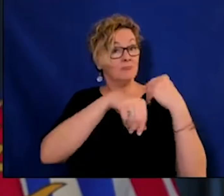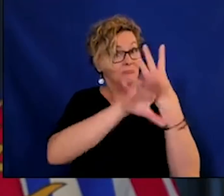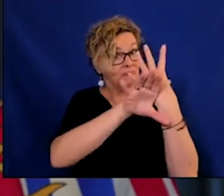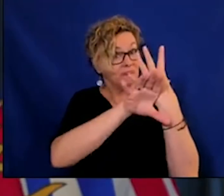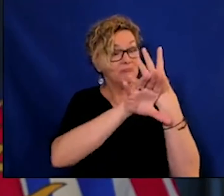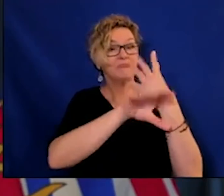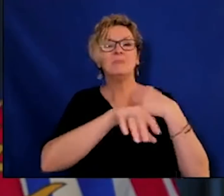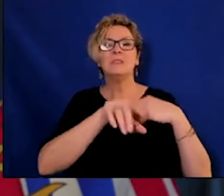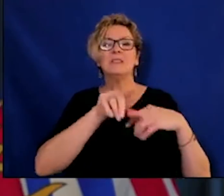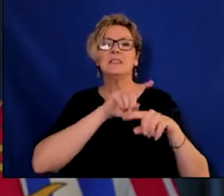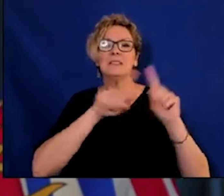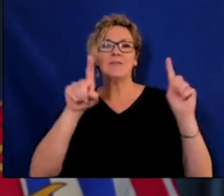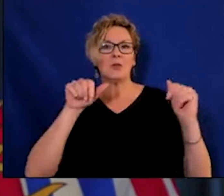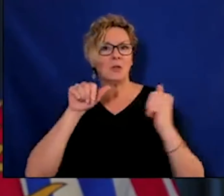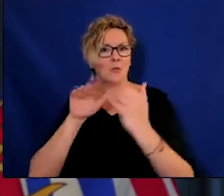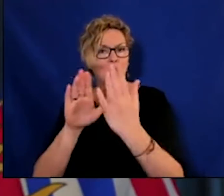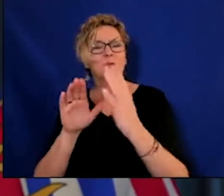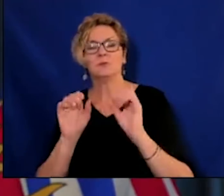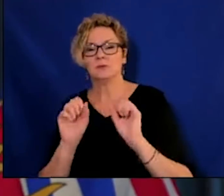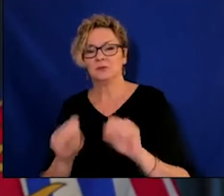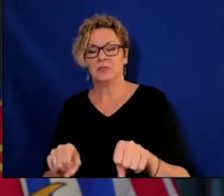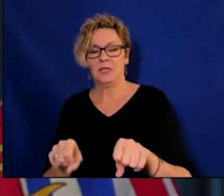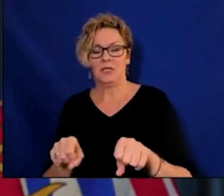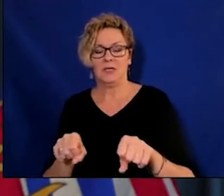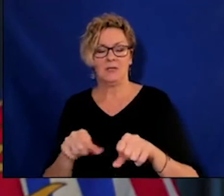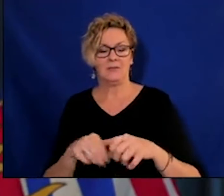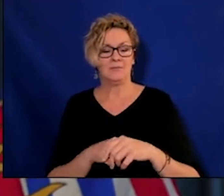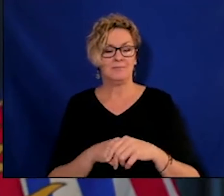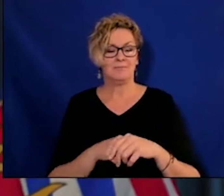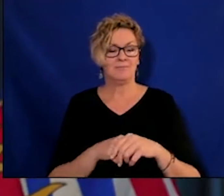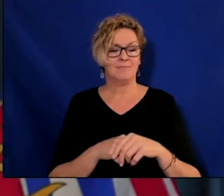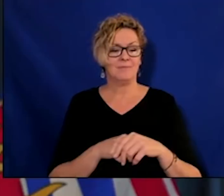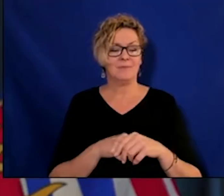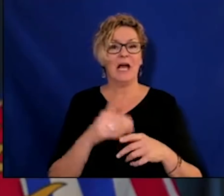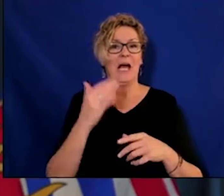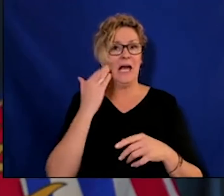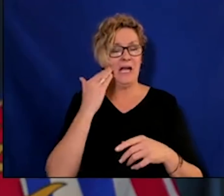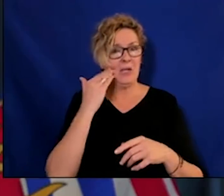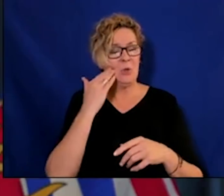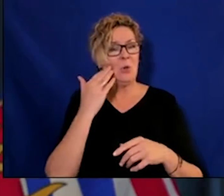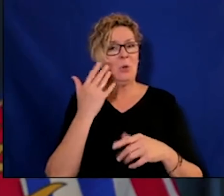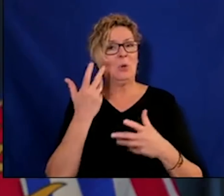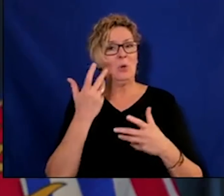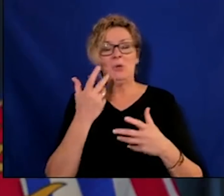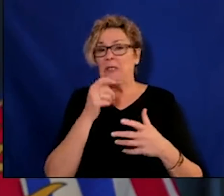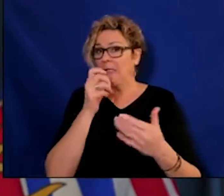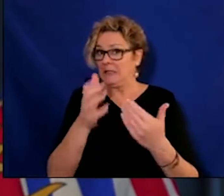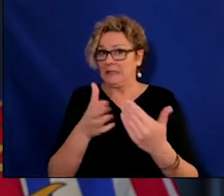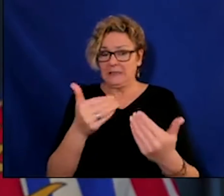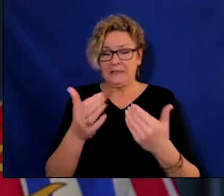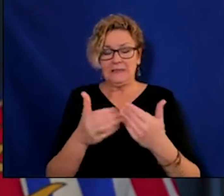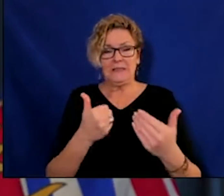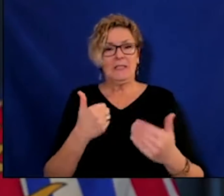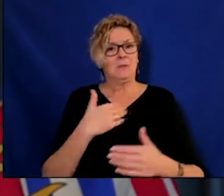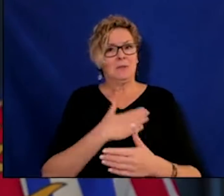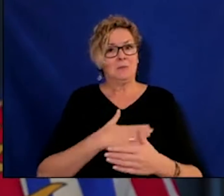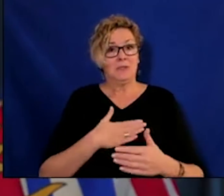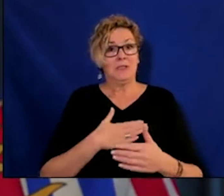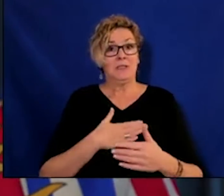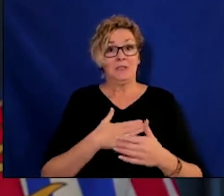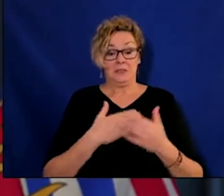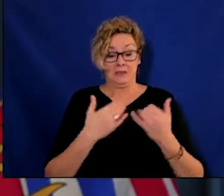we need to take a pause, whether you call it a circuit break. Now, for these next 2 weeks in this province,